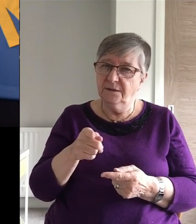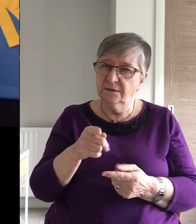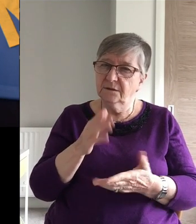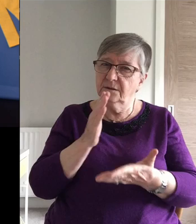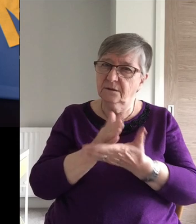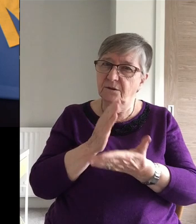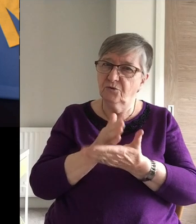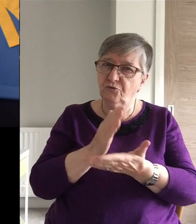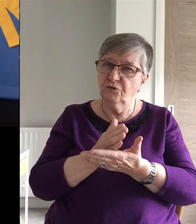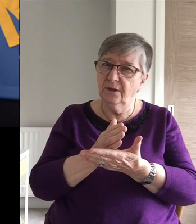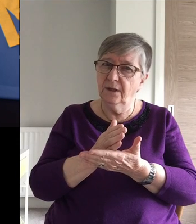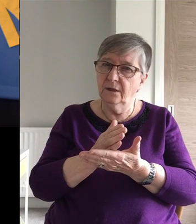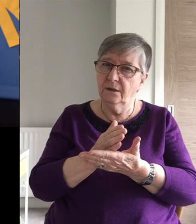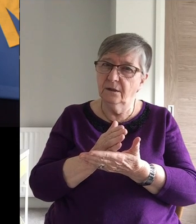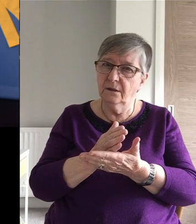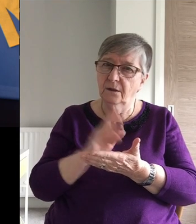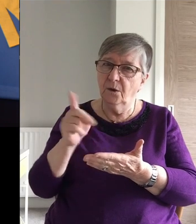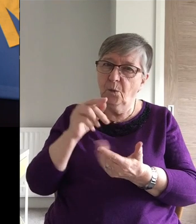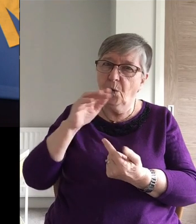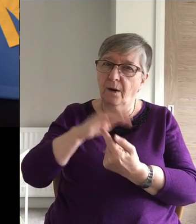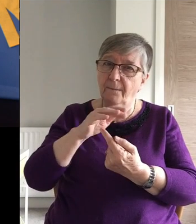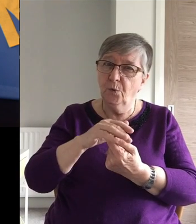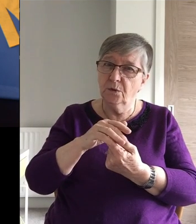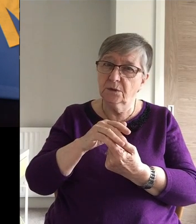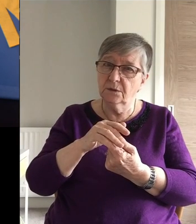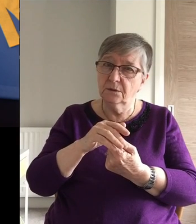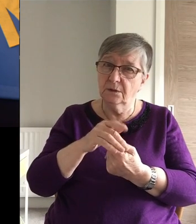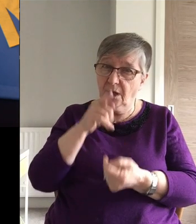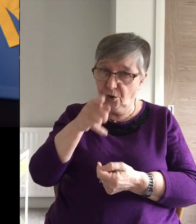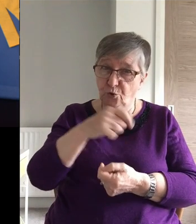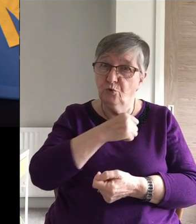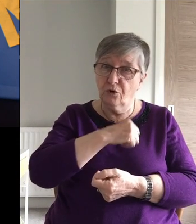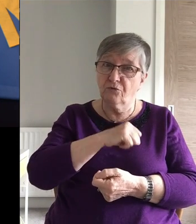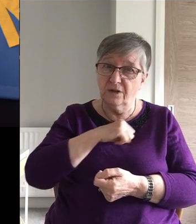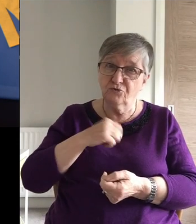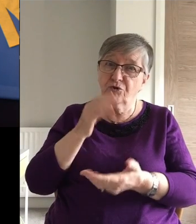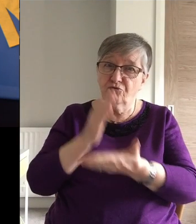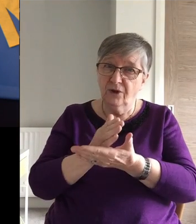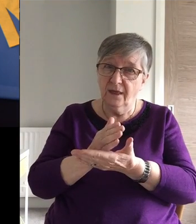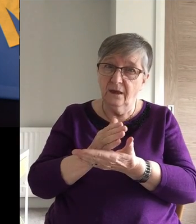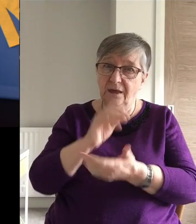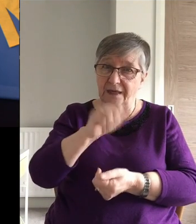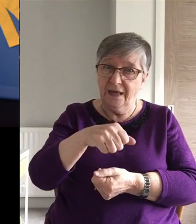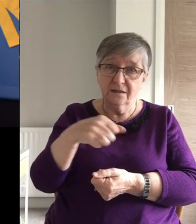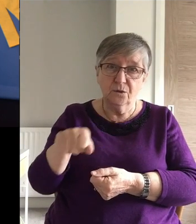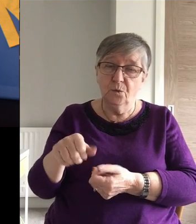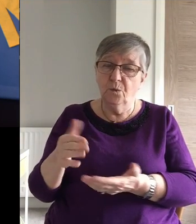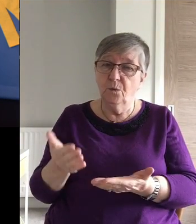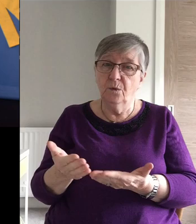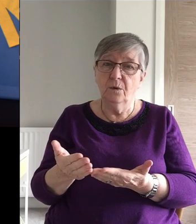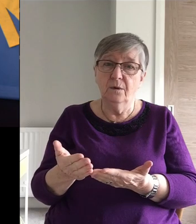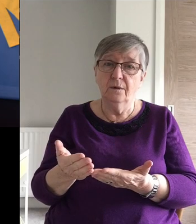This is actually the essence of whether we're Christians at all.